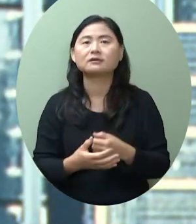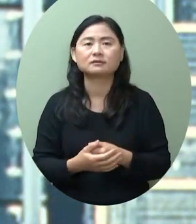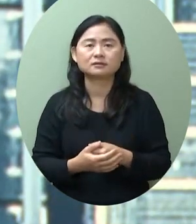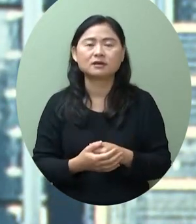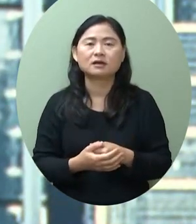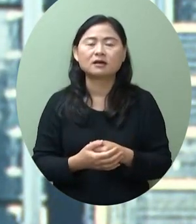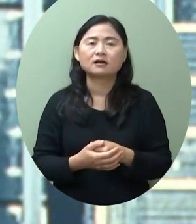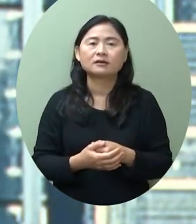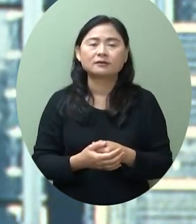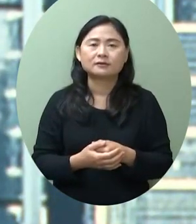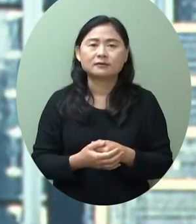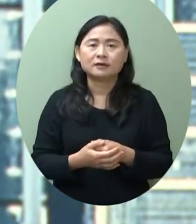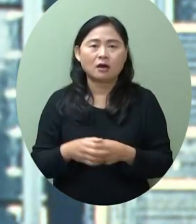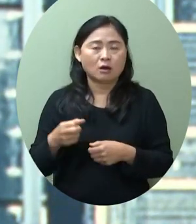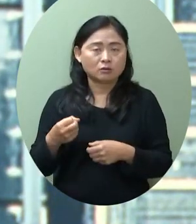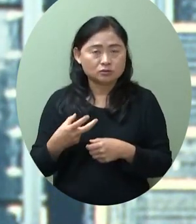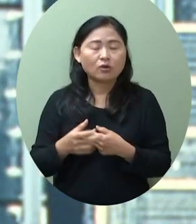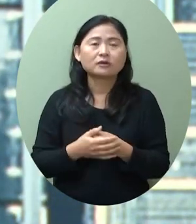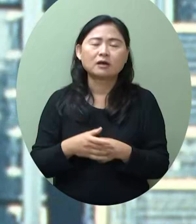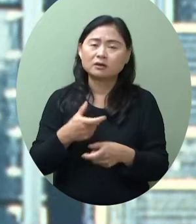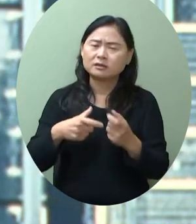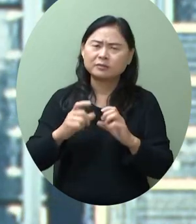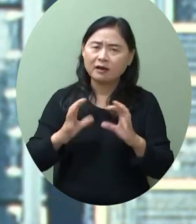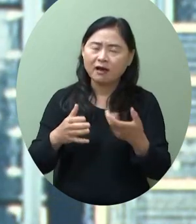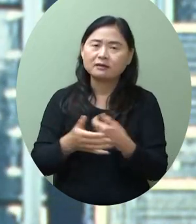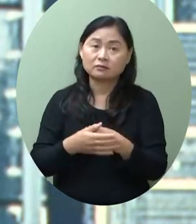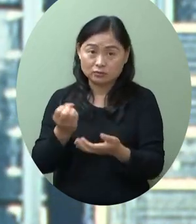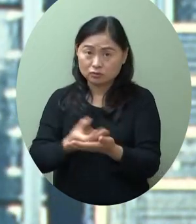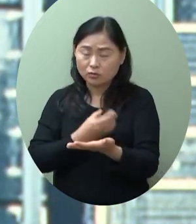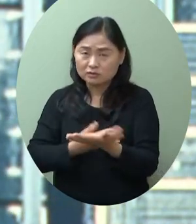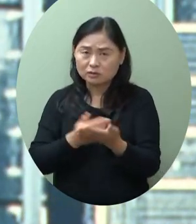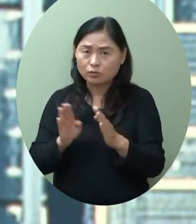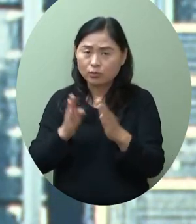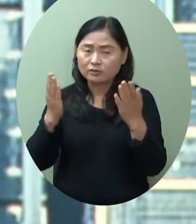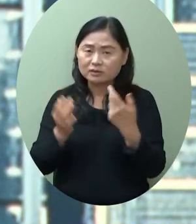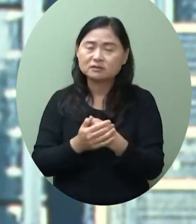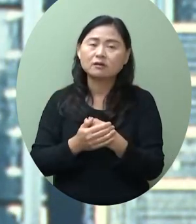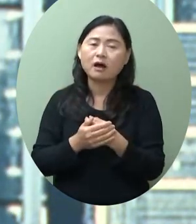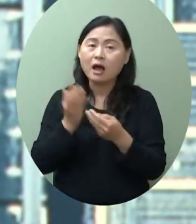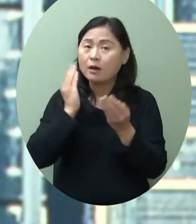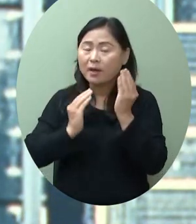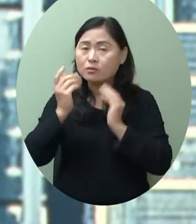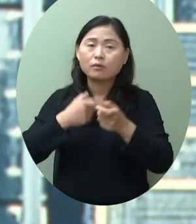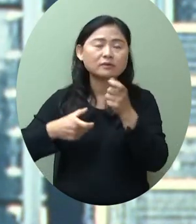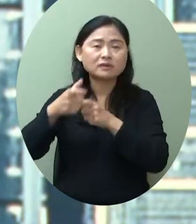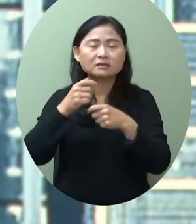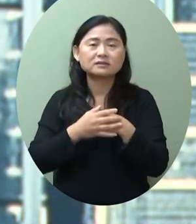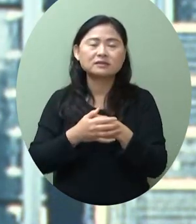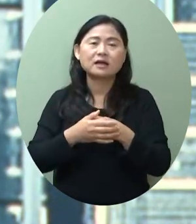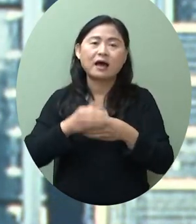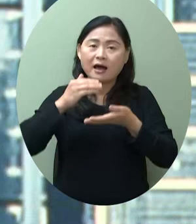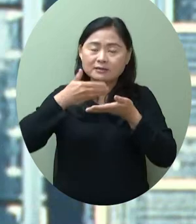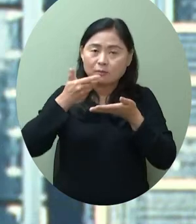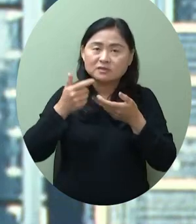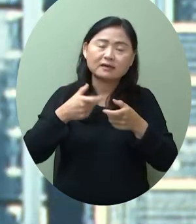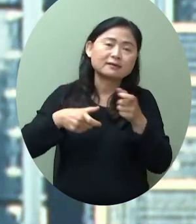the restaurant trade and the beauty parlor trade, they actually volunteered that why didn't the government allow us to operate